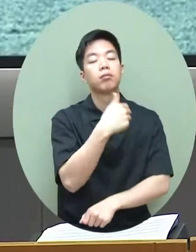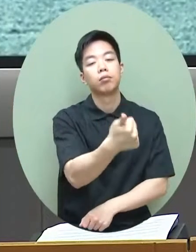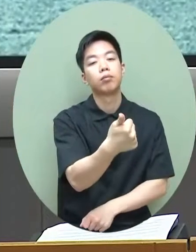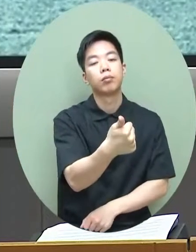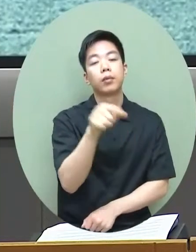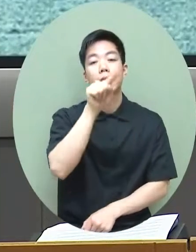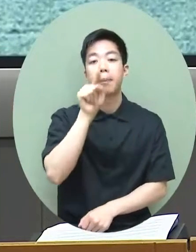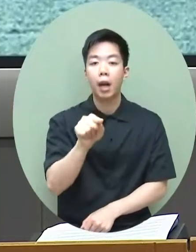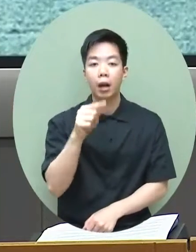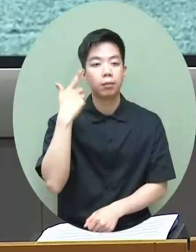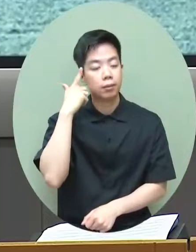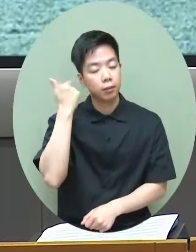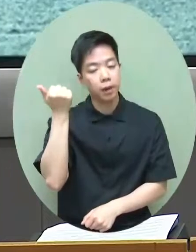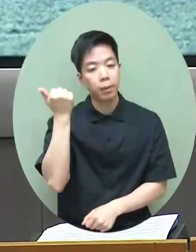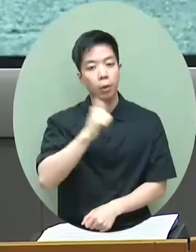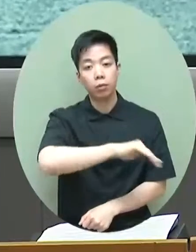so